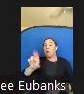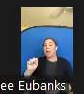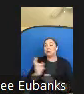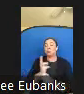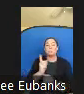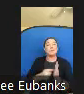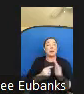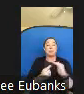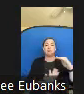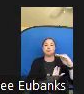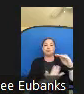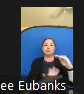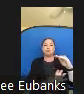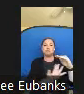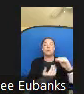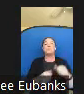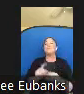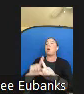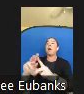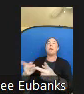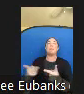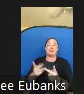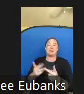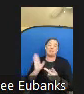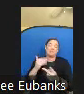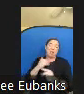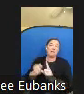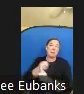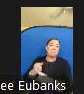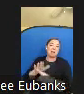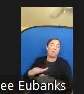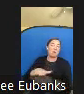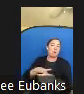however, there would have been kind of impacts, I think, on local,